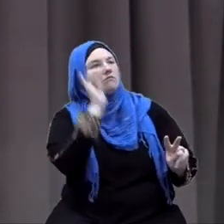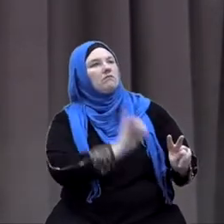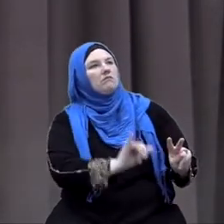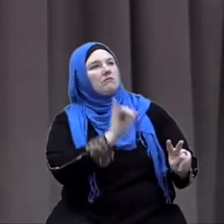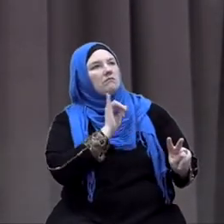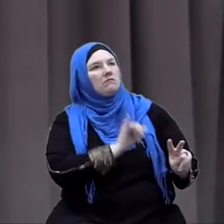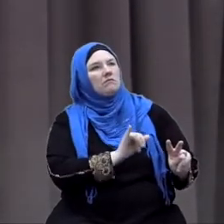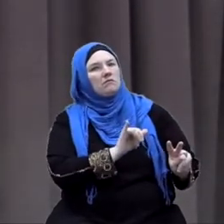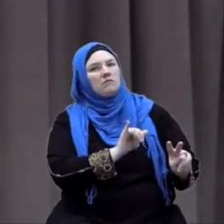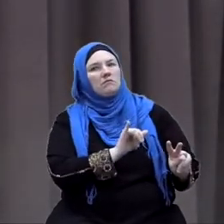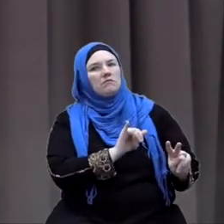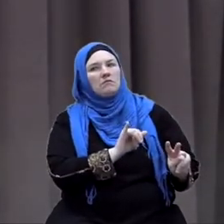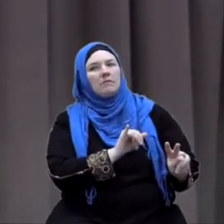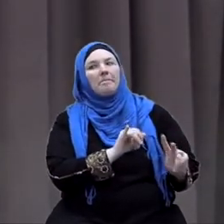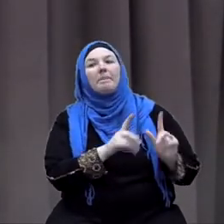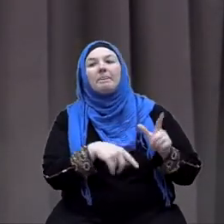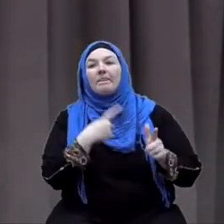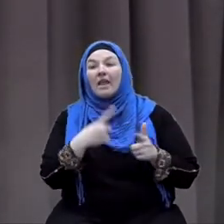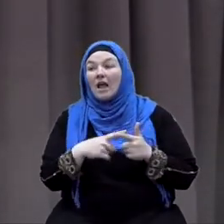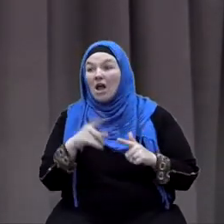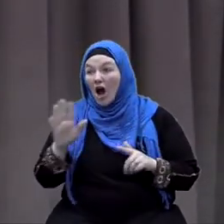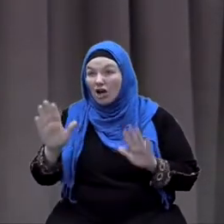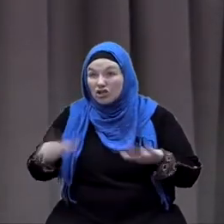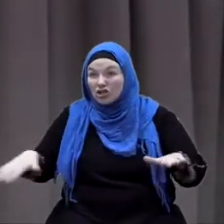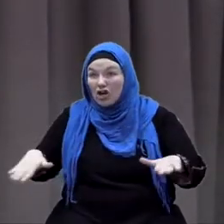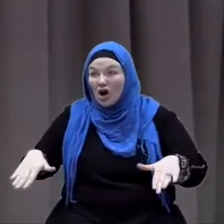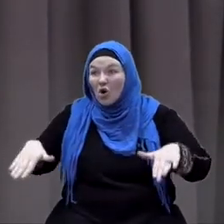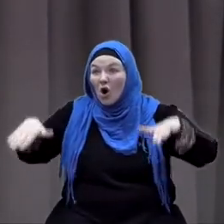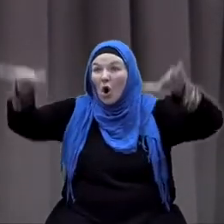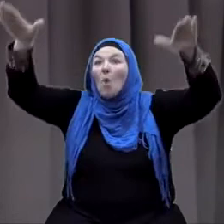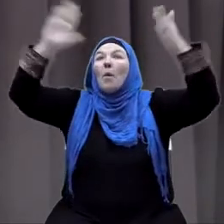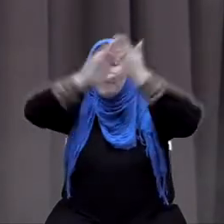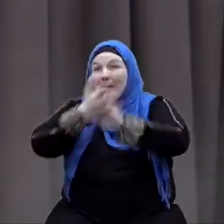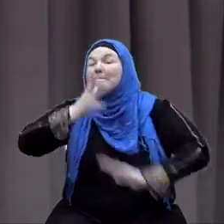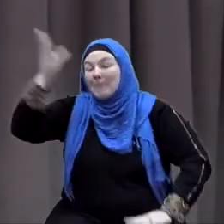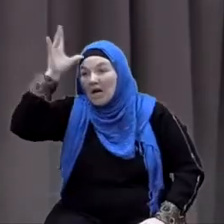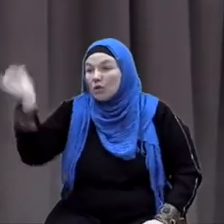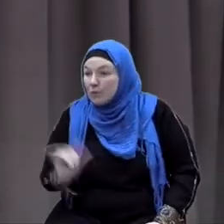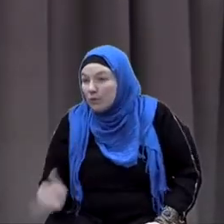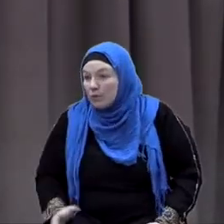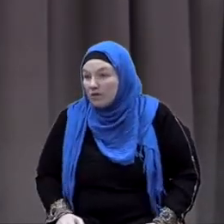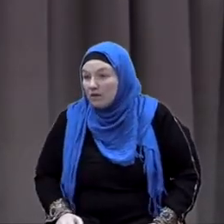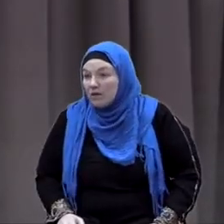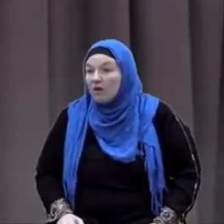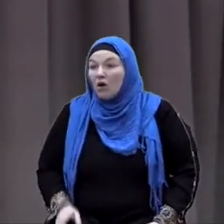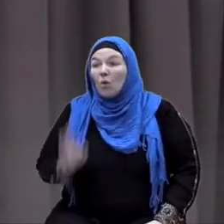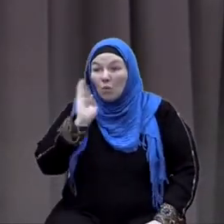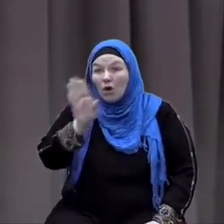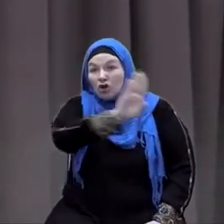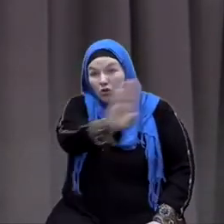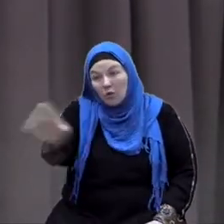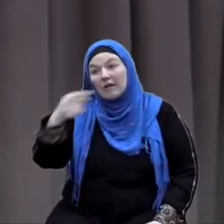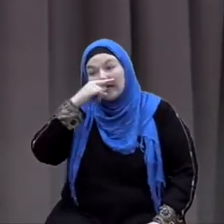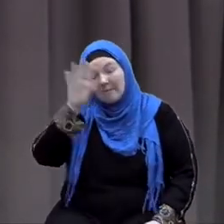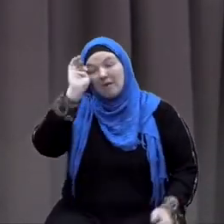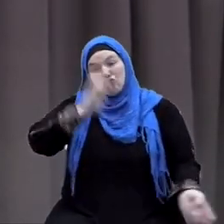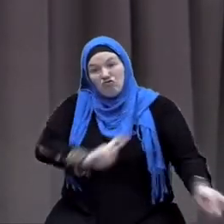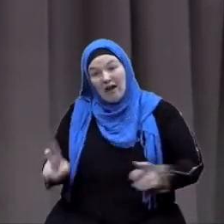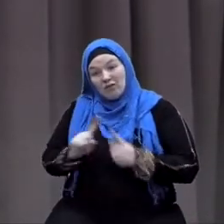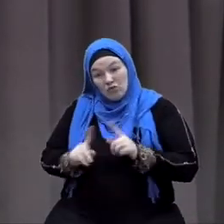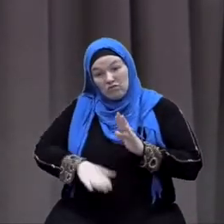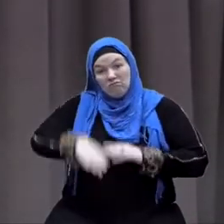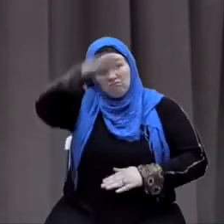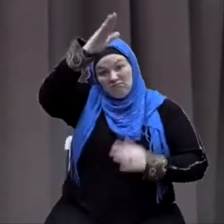to raise their own children as Muslims. The challenges that face our children, specifically our youth,